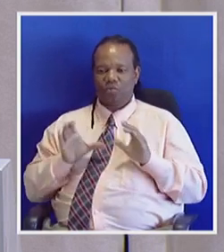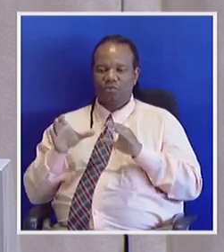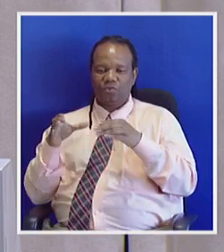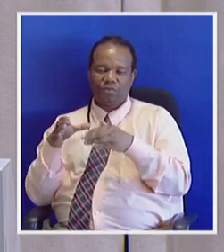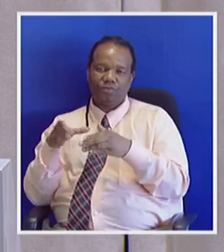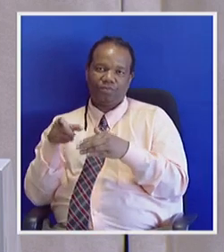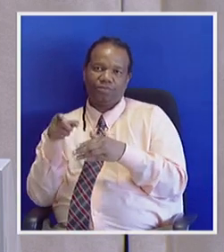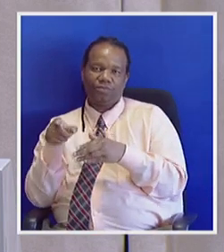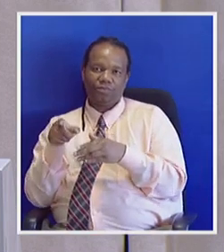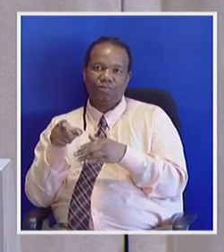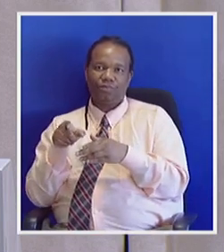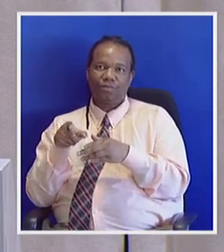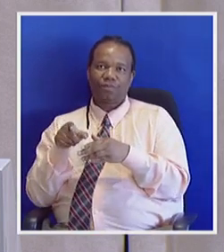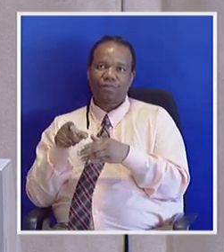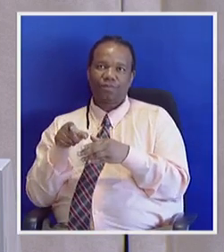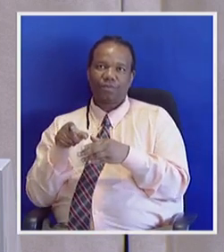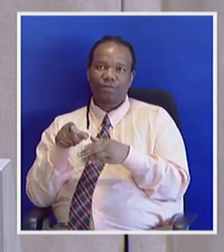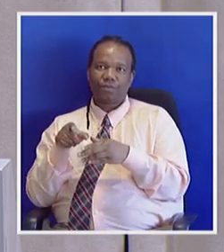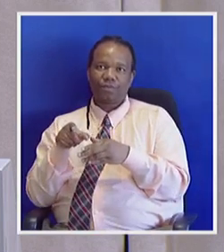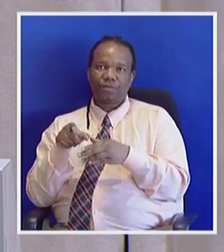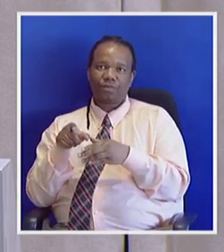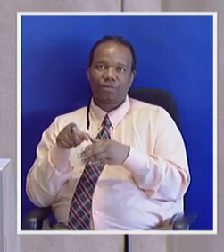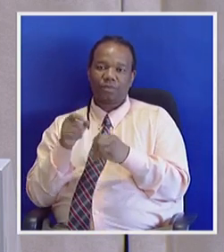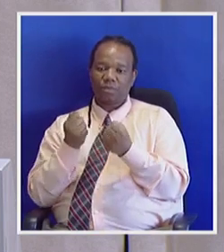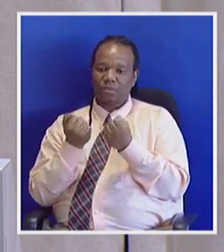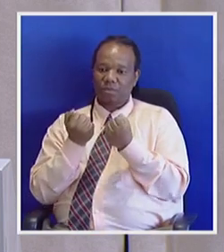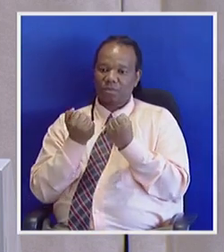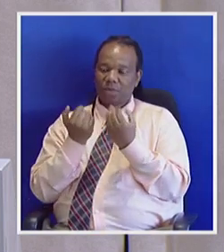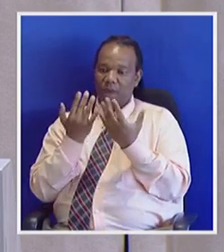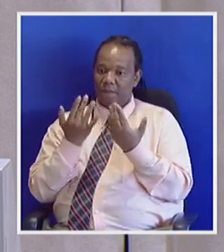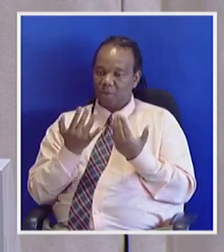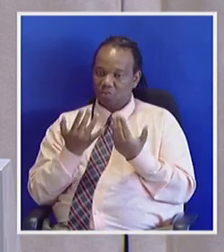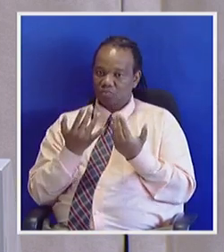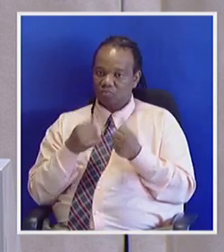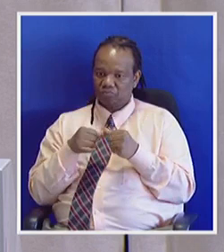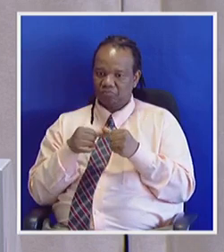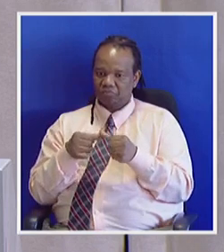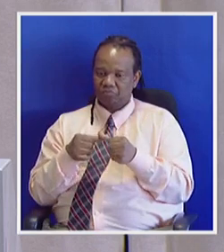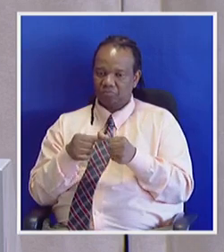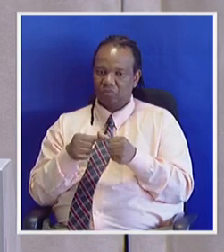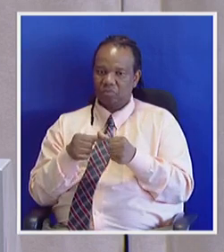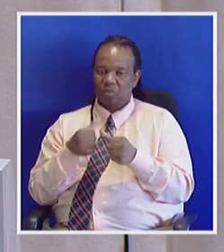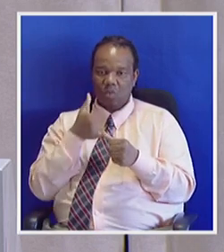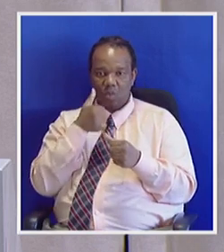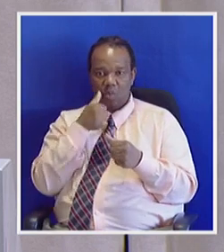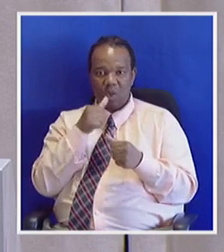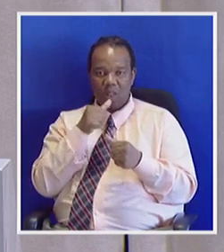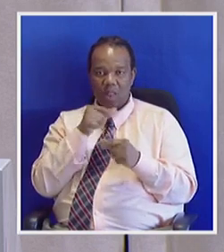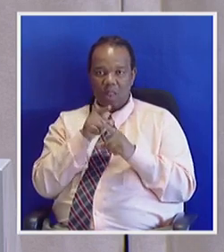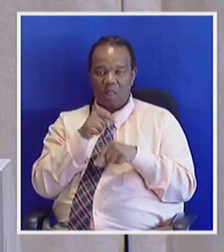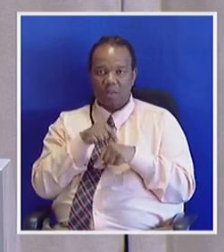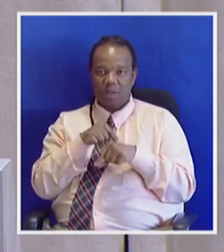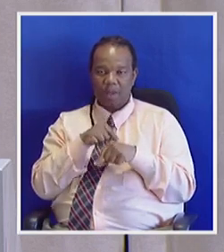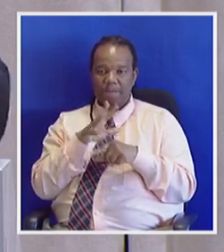at the efficacy of that amount, which is going to look at when and how it should be increased,